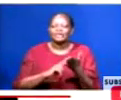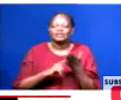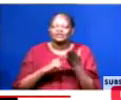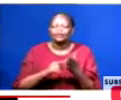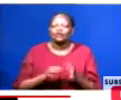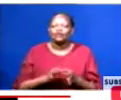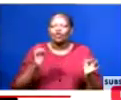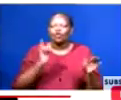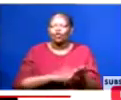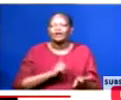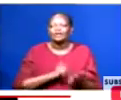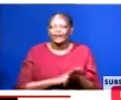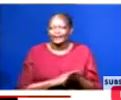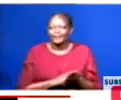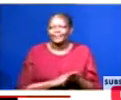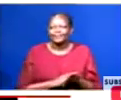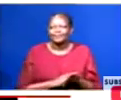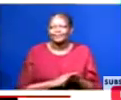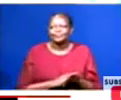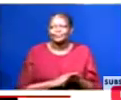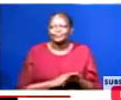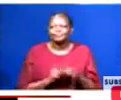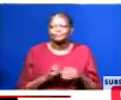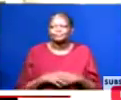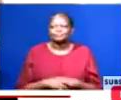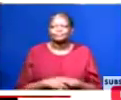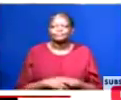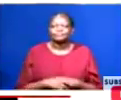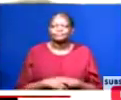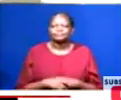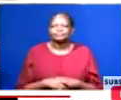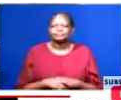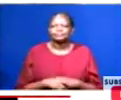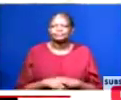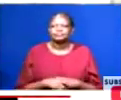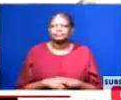Ruth Wamboi reporting for Prime Edition from the county of Nairobi.